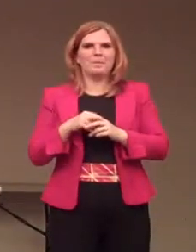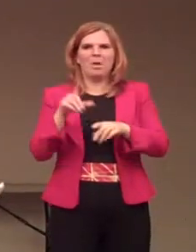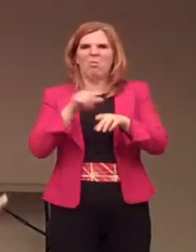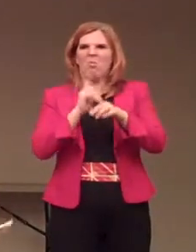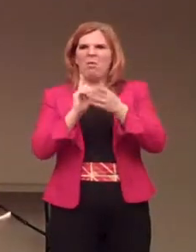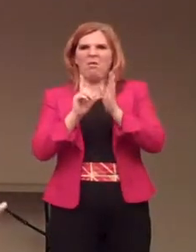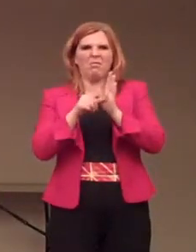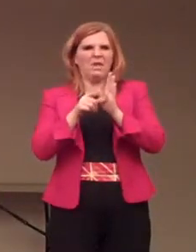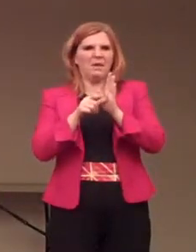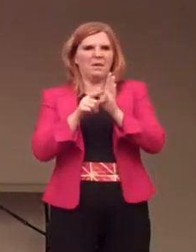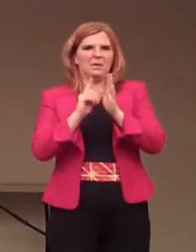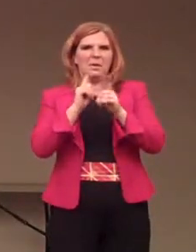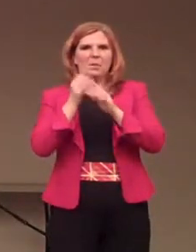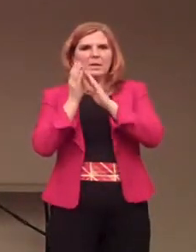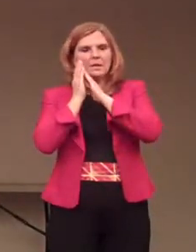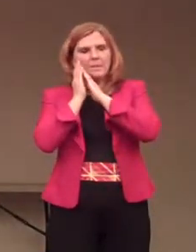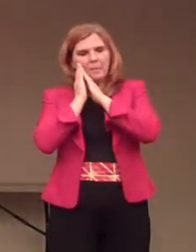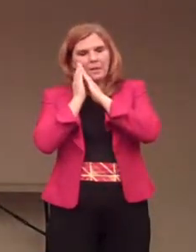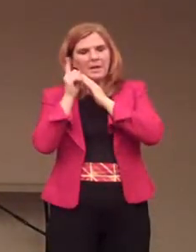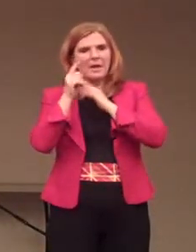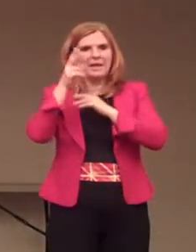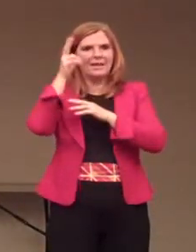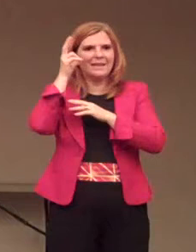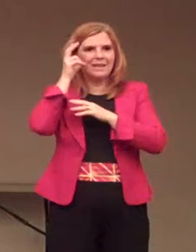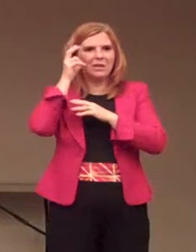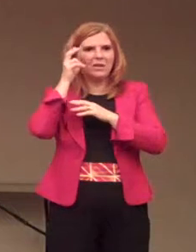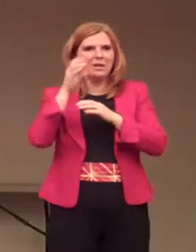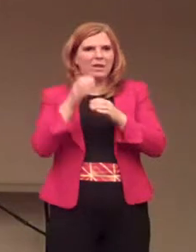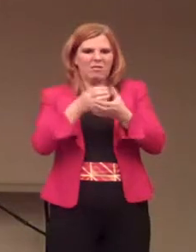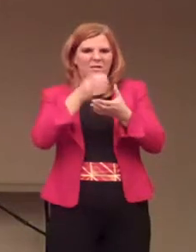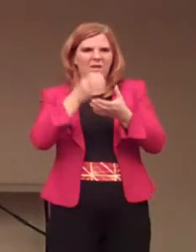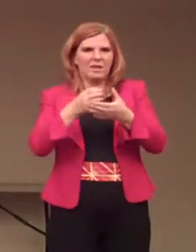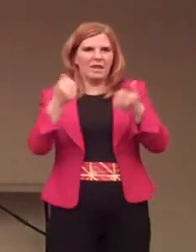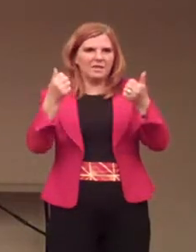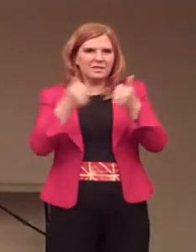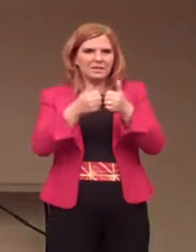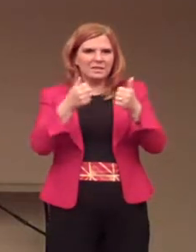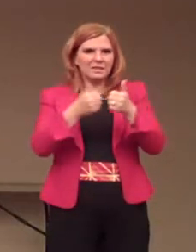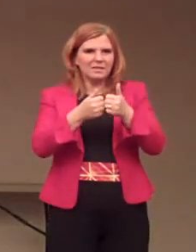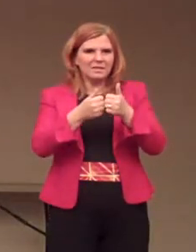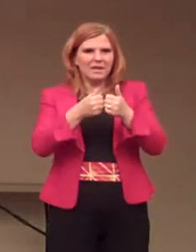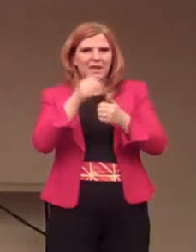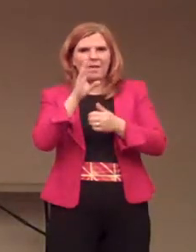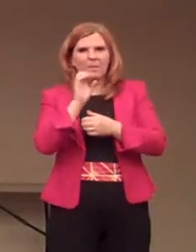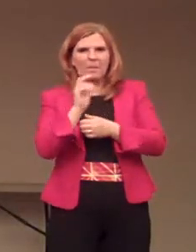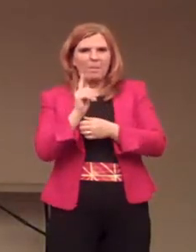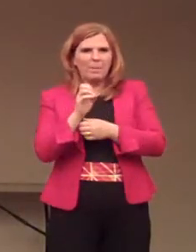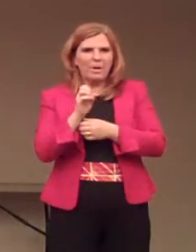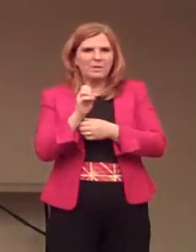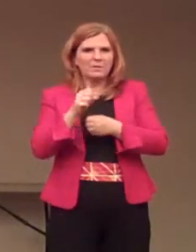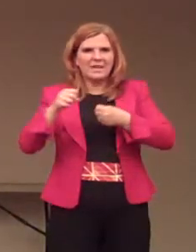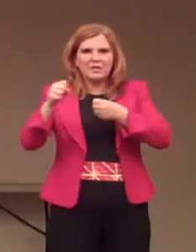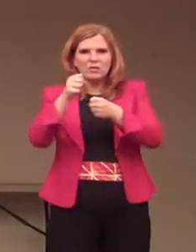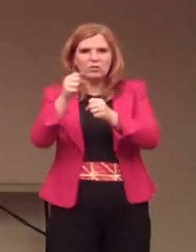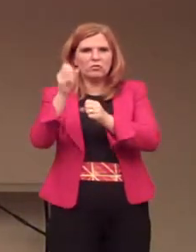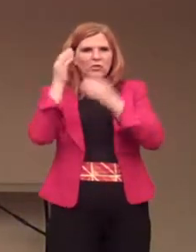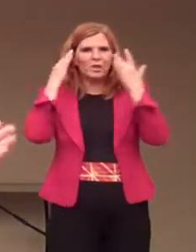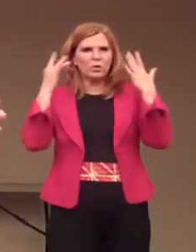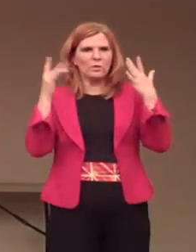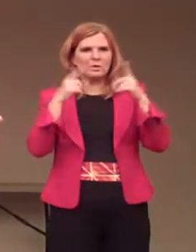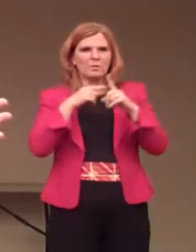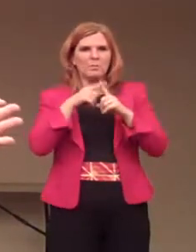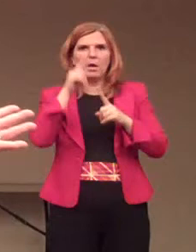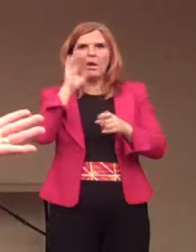Long after I went to bed, I could hear the clatter of glassware, the clink of bottles, and the street noises that